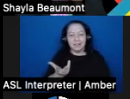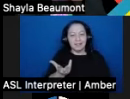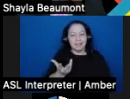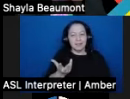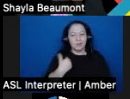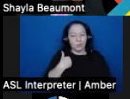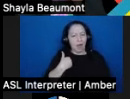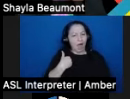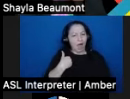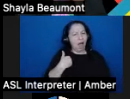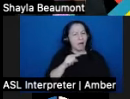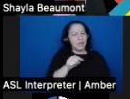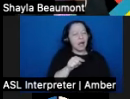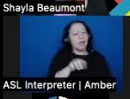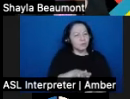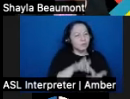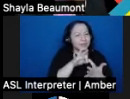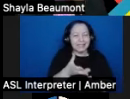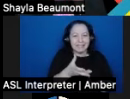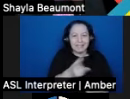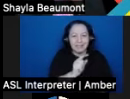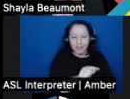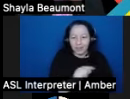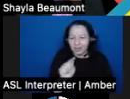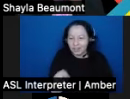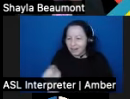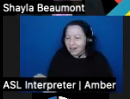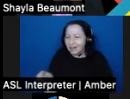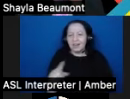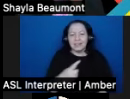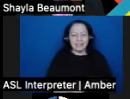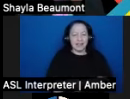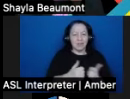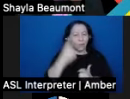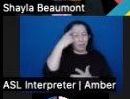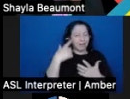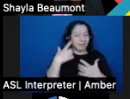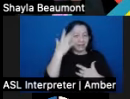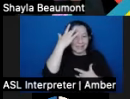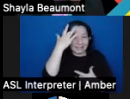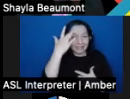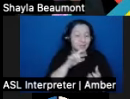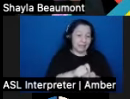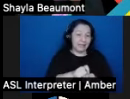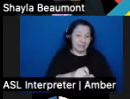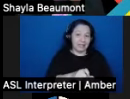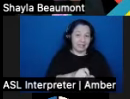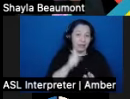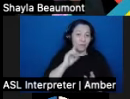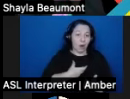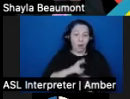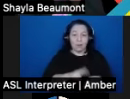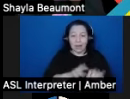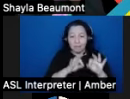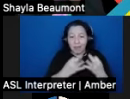unique experiences, right? When we're talking about and dealing with mental illness, specifically within our Native families and communities, and